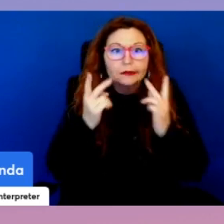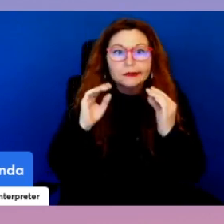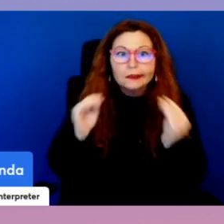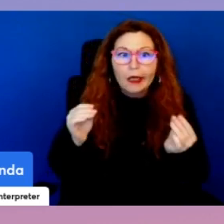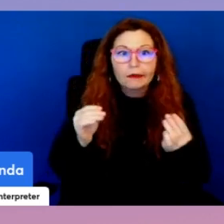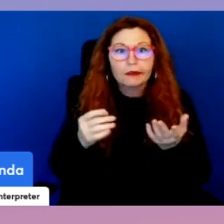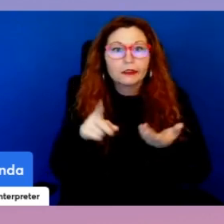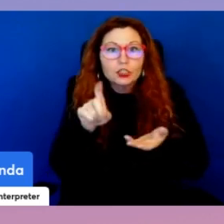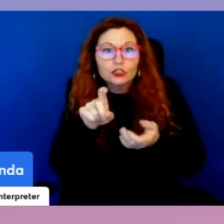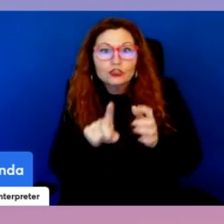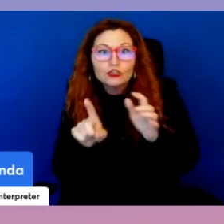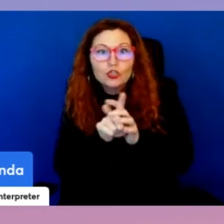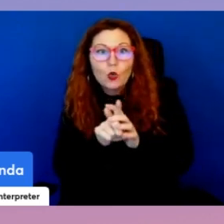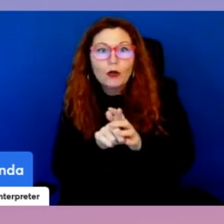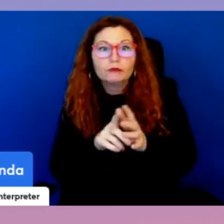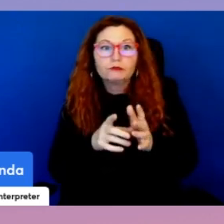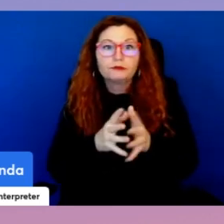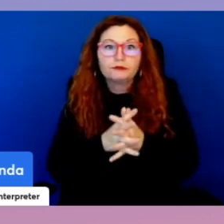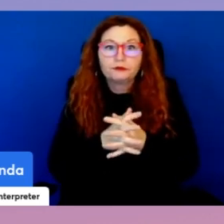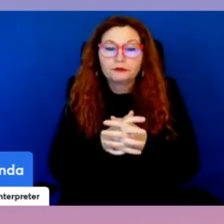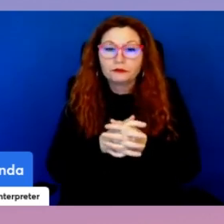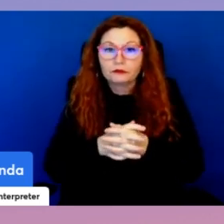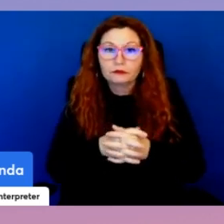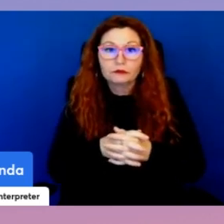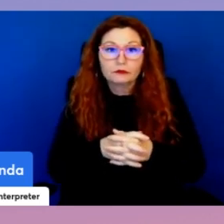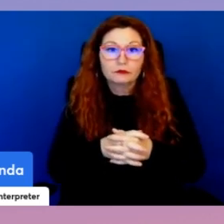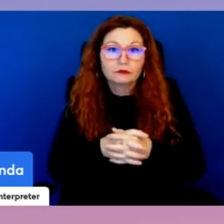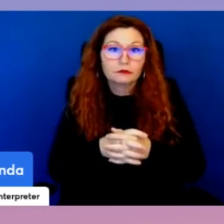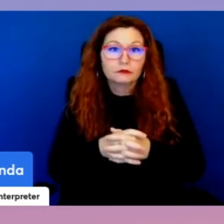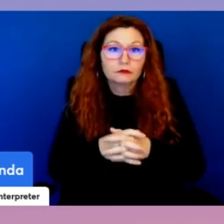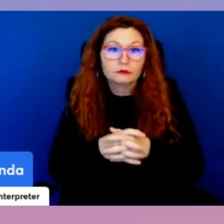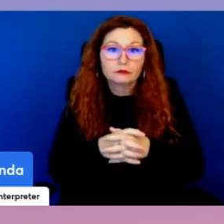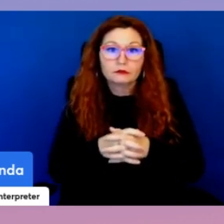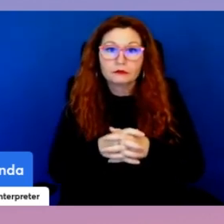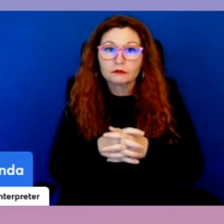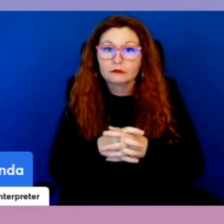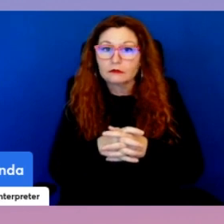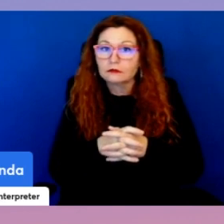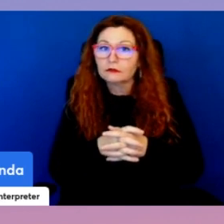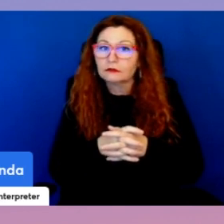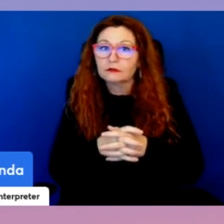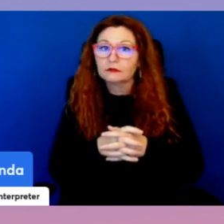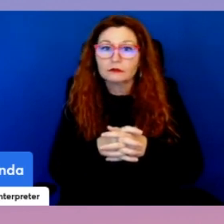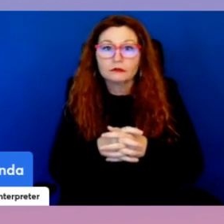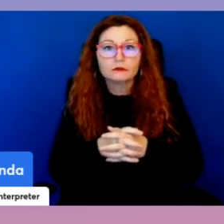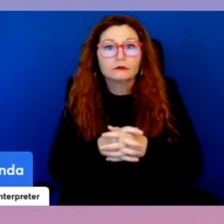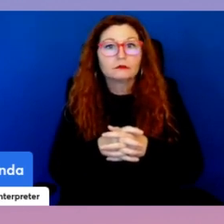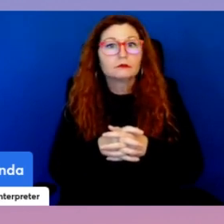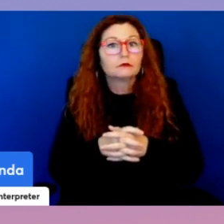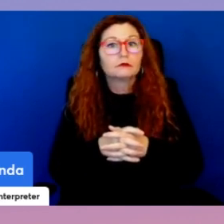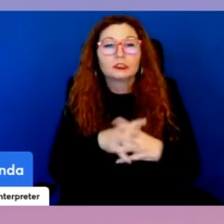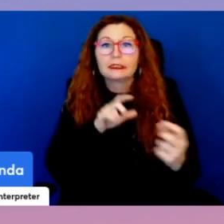let's take a look and see what happened in the UI. Oh, there it is. So all I need to do is just click sync.